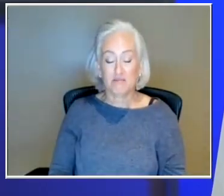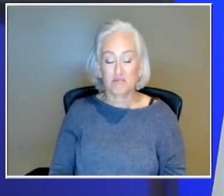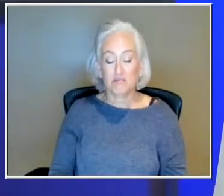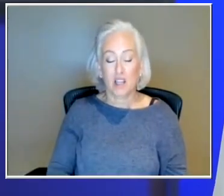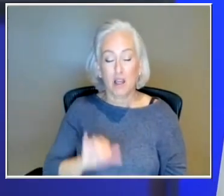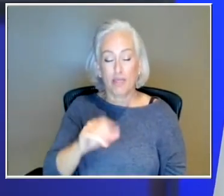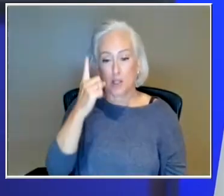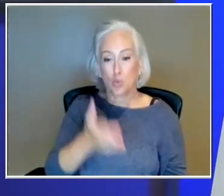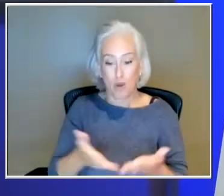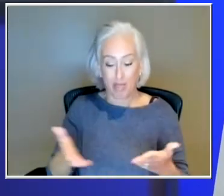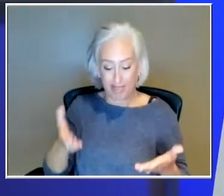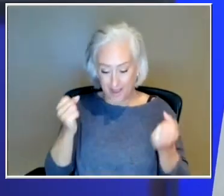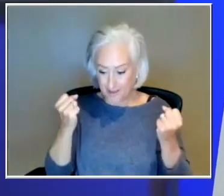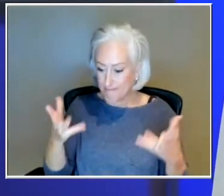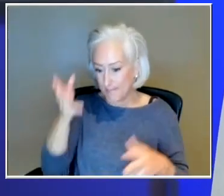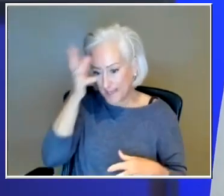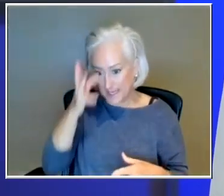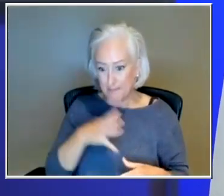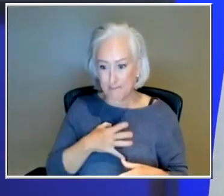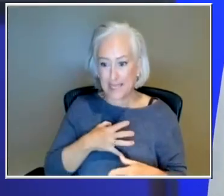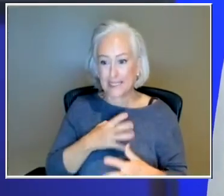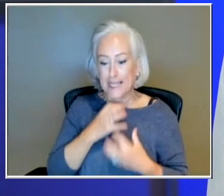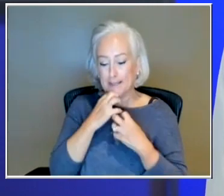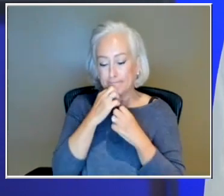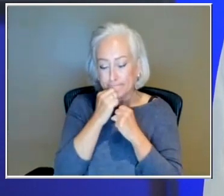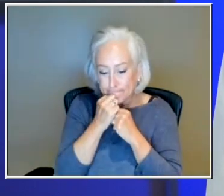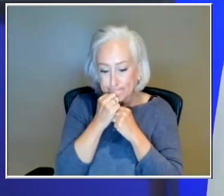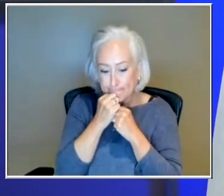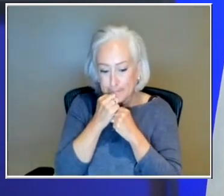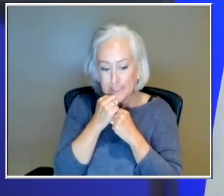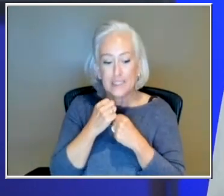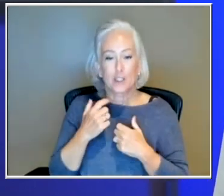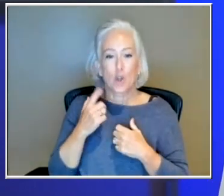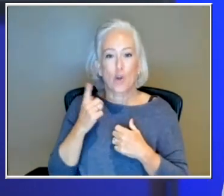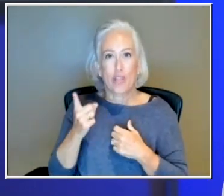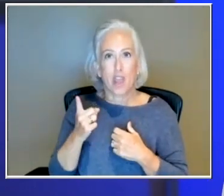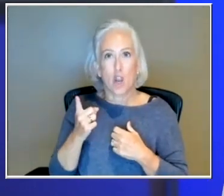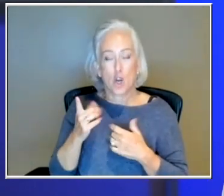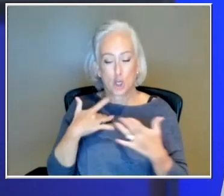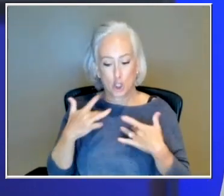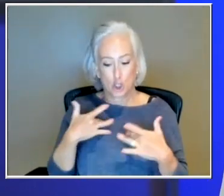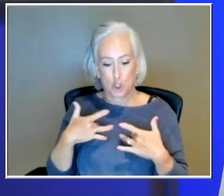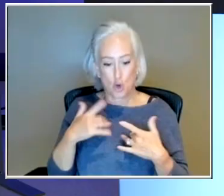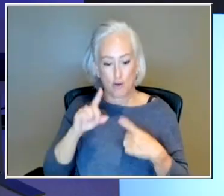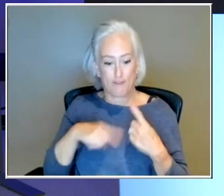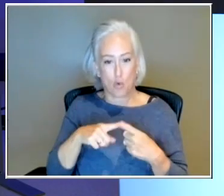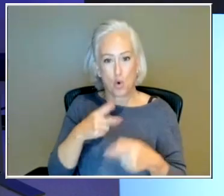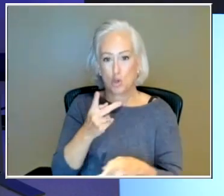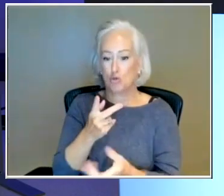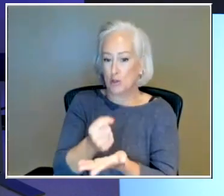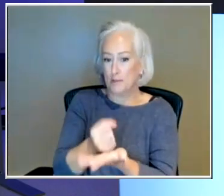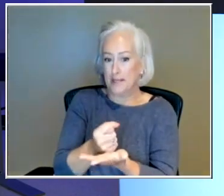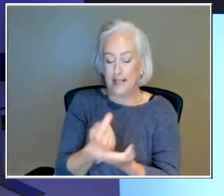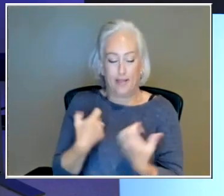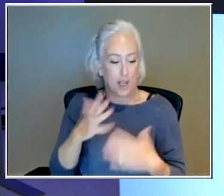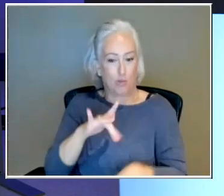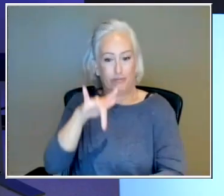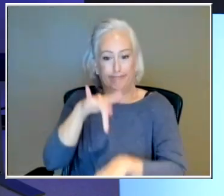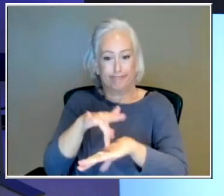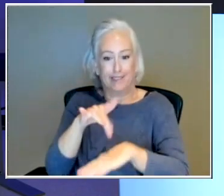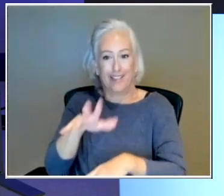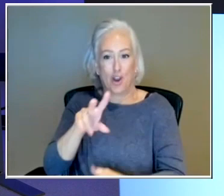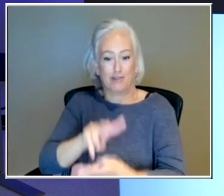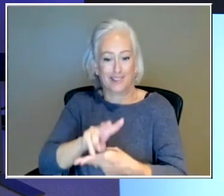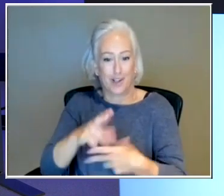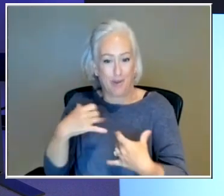men really kind of hold tightly onto as one of their driving concerns for prostate cancer treatment. They don't want it to be messed with. Correct. For as long as they can, stand